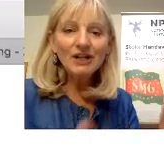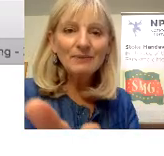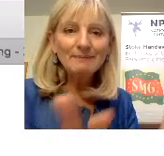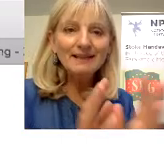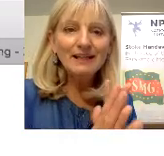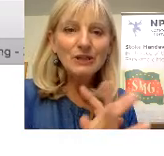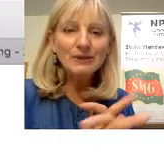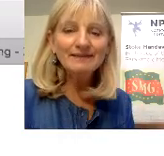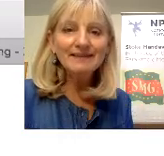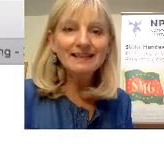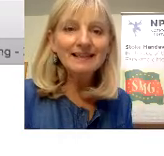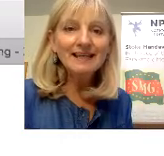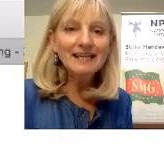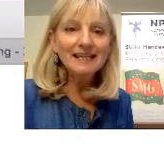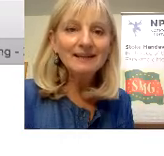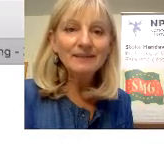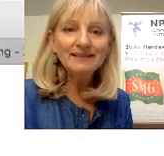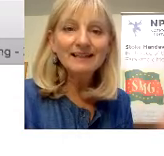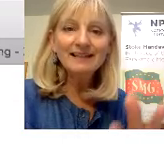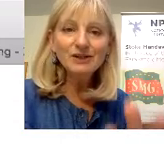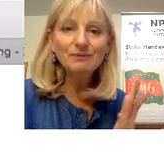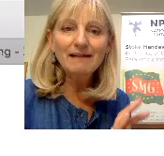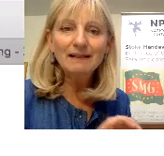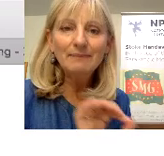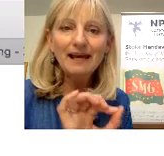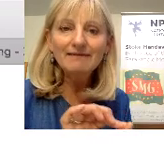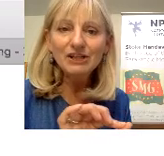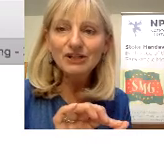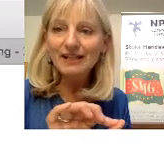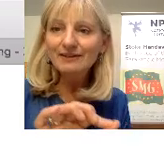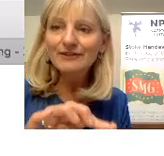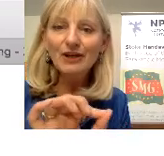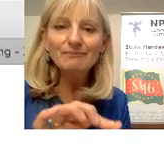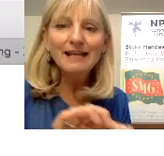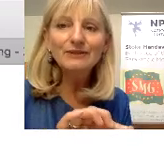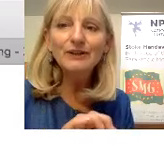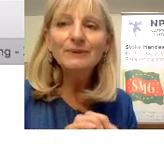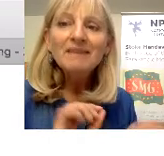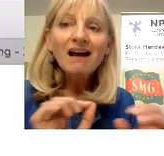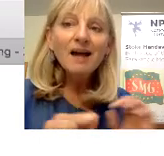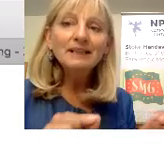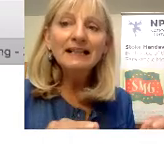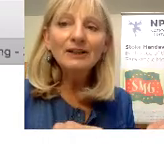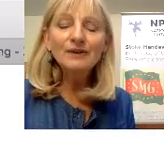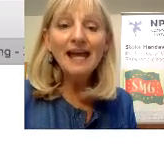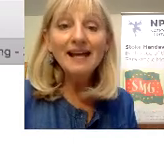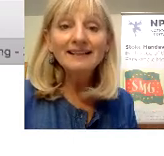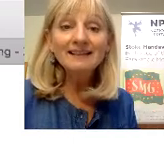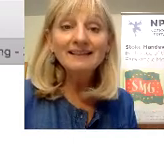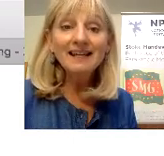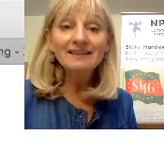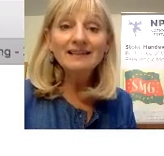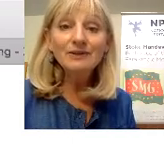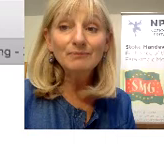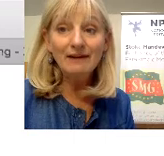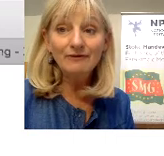And on our website, you can see something that says National Paralympic Heritage Centre, Stoke Mandeville. I'm going to click on that and it's